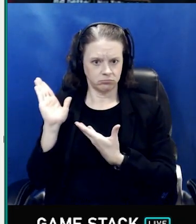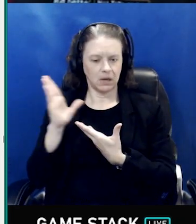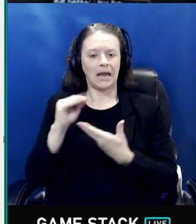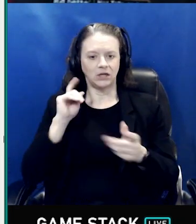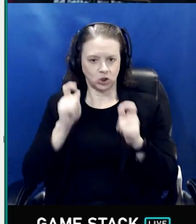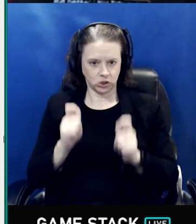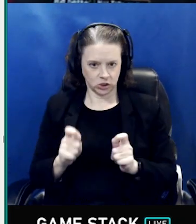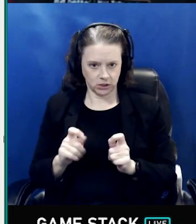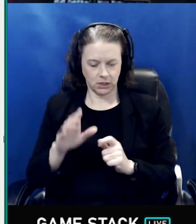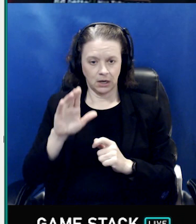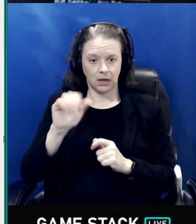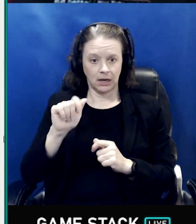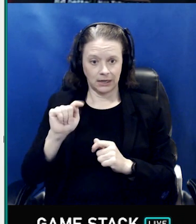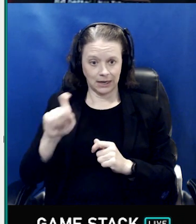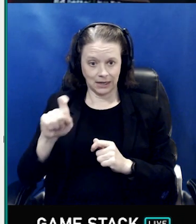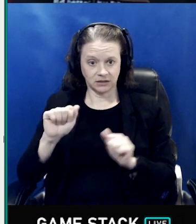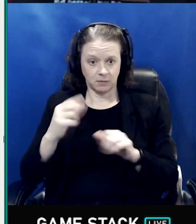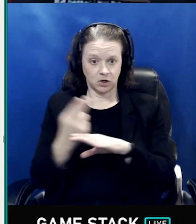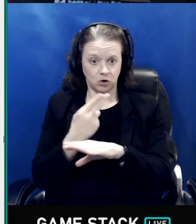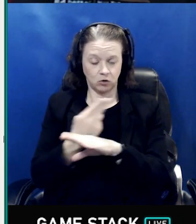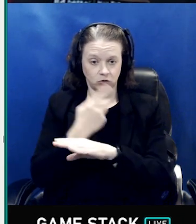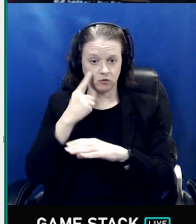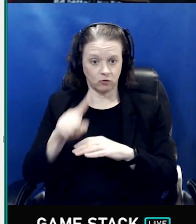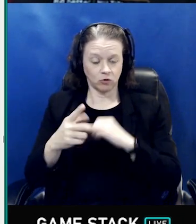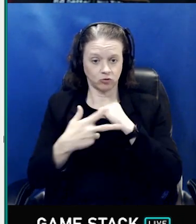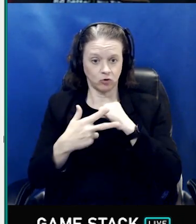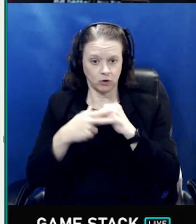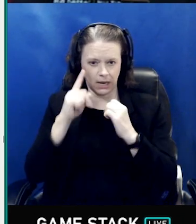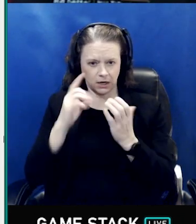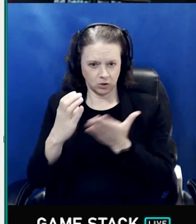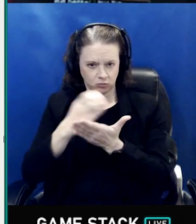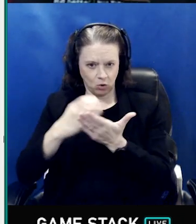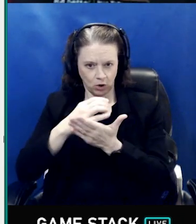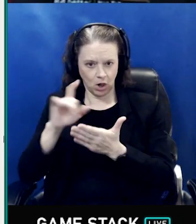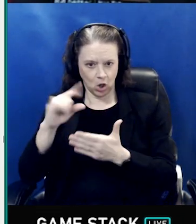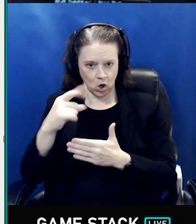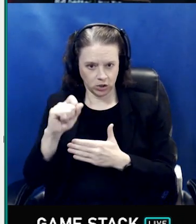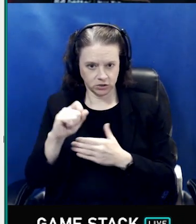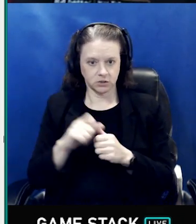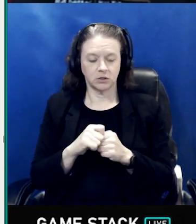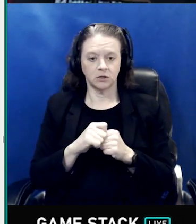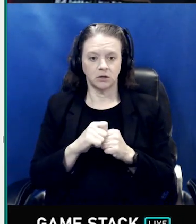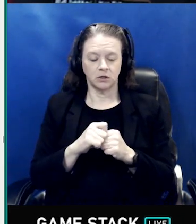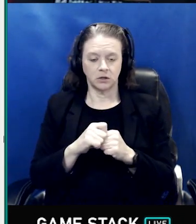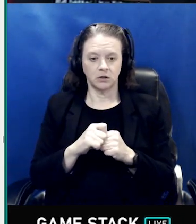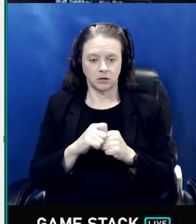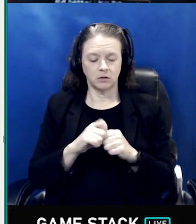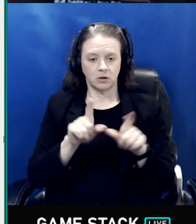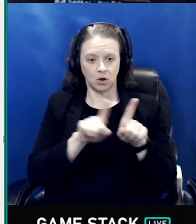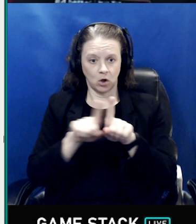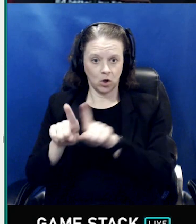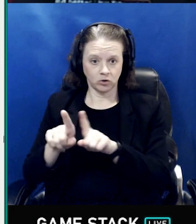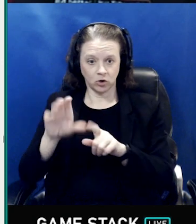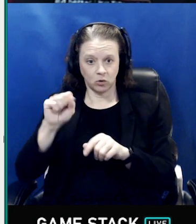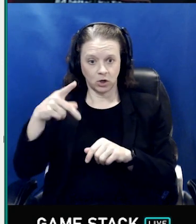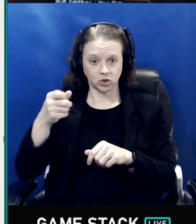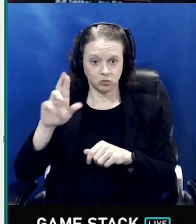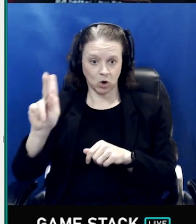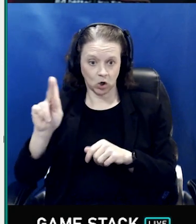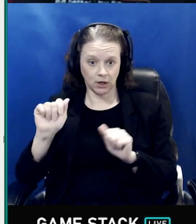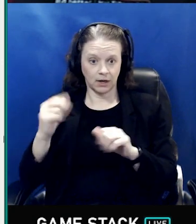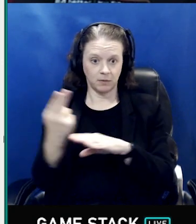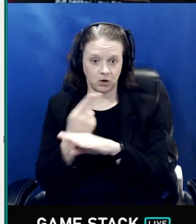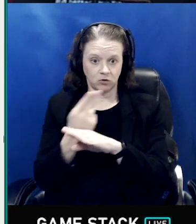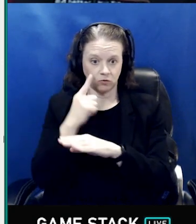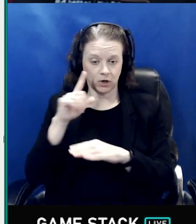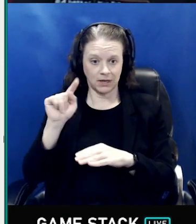ADX can be used for storing and exploring logs. And Azure Synapse Analytics Spark Pool can be used for ETL and